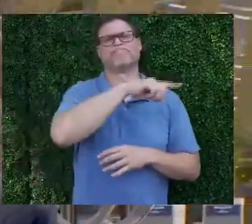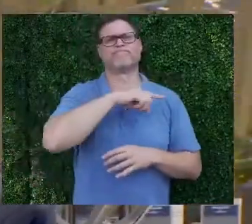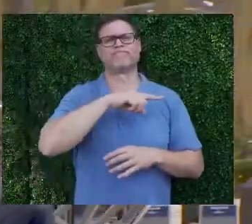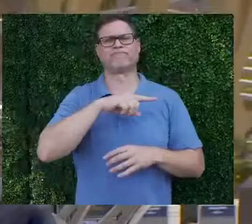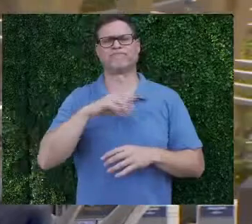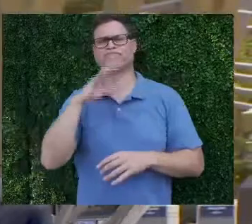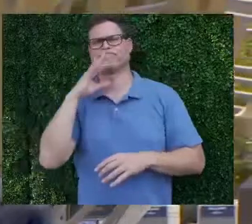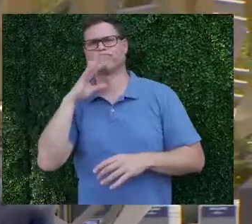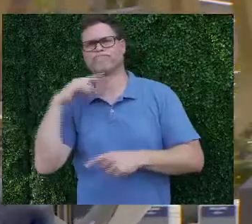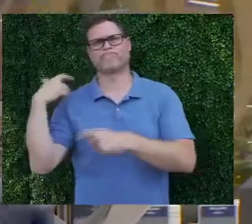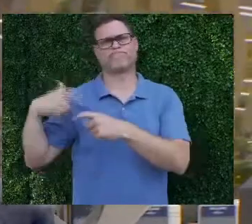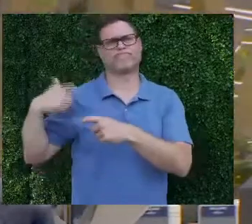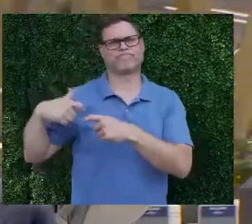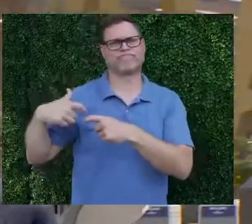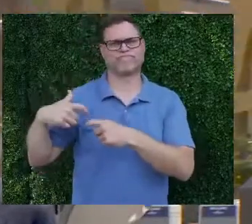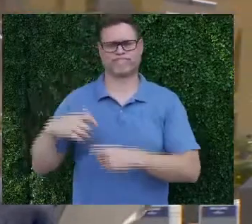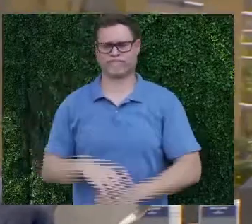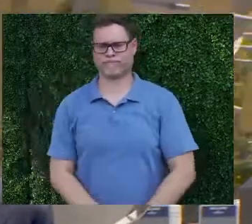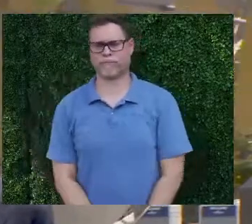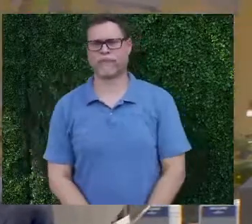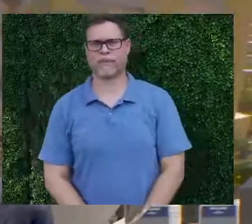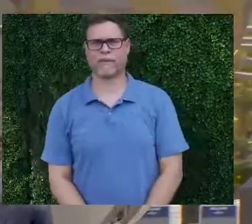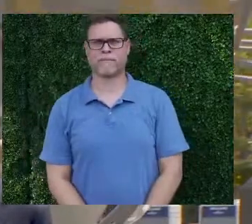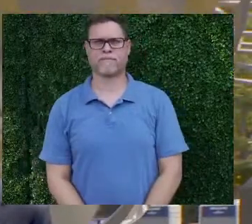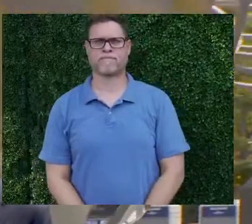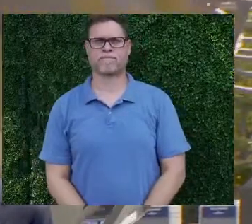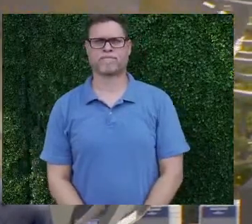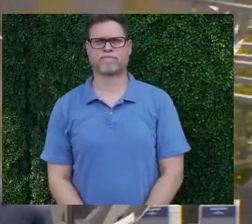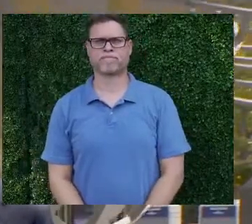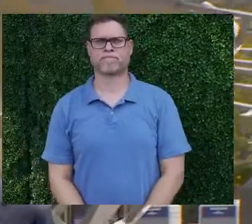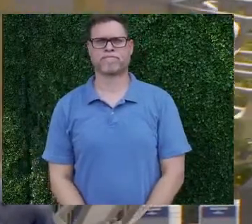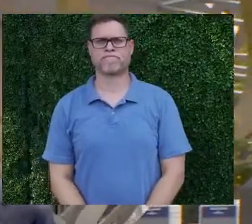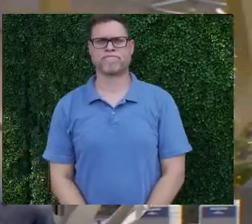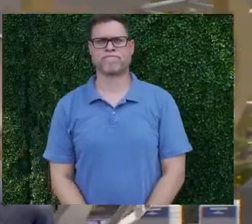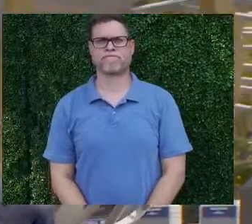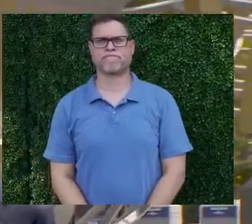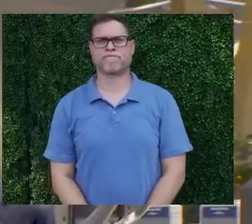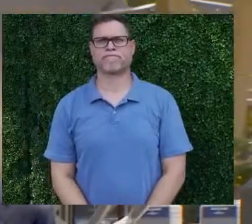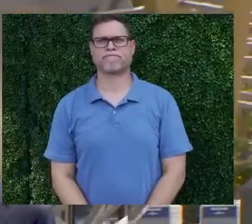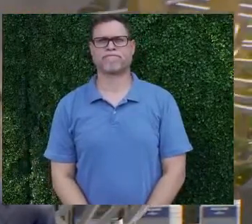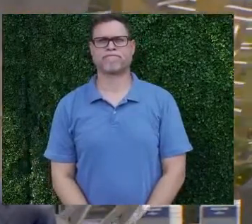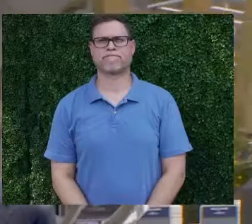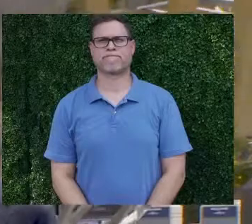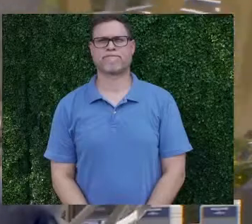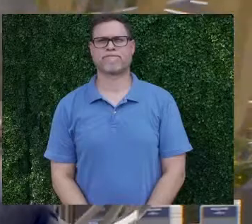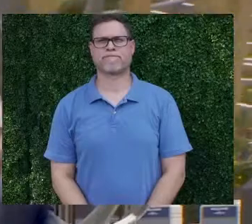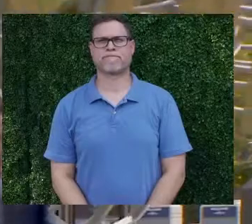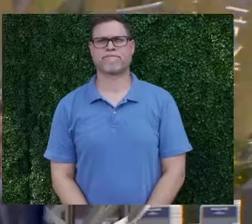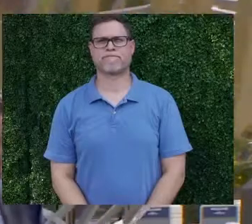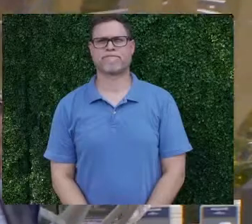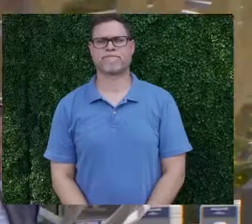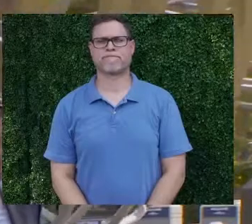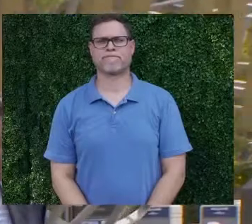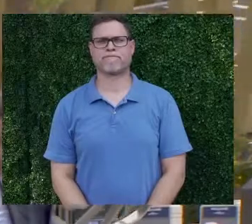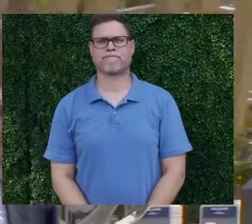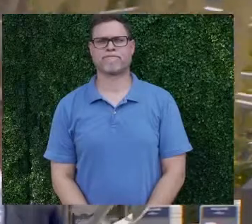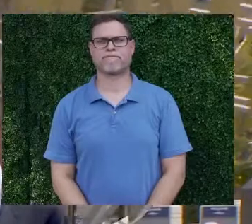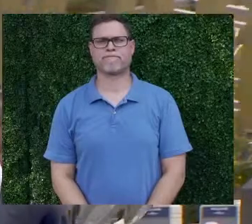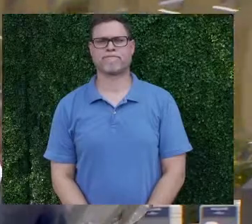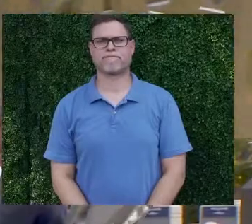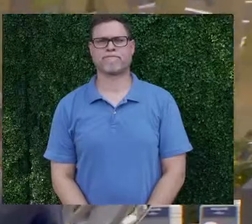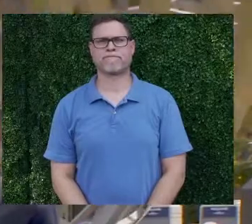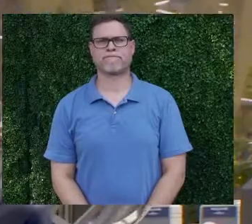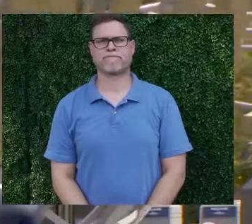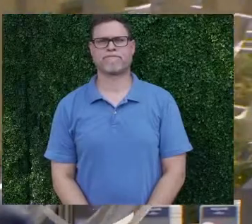decir, vamos a brindar este día celebrando, ojalá que las personas que van a ganar en la lotería,